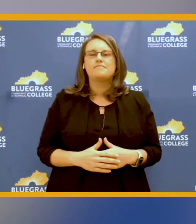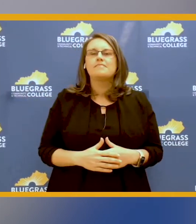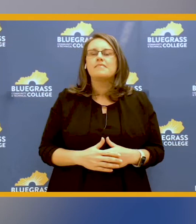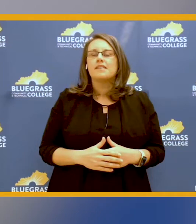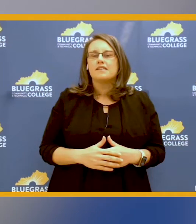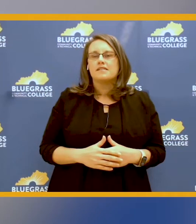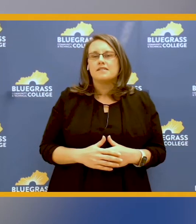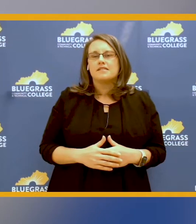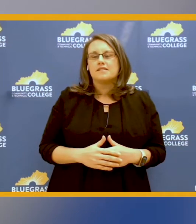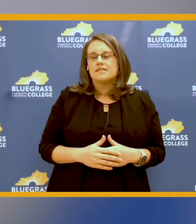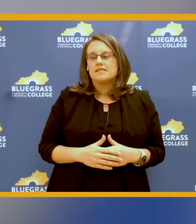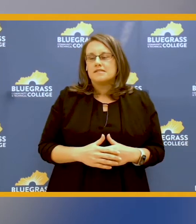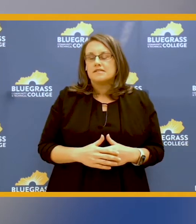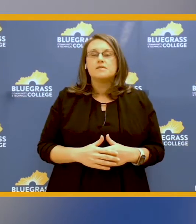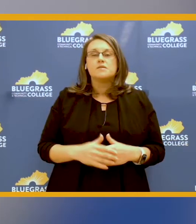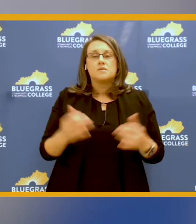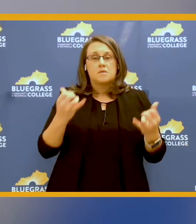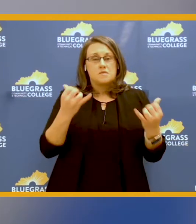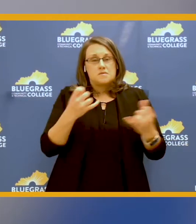all.